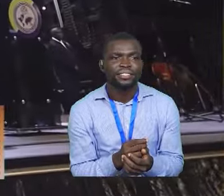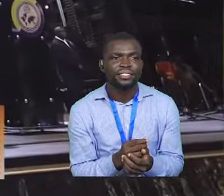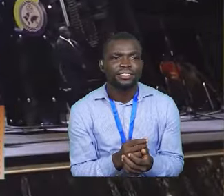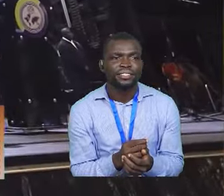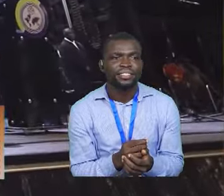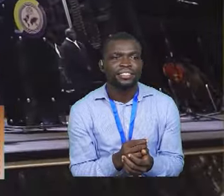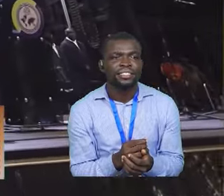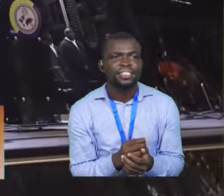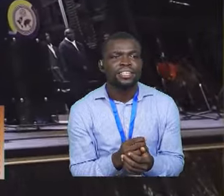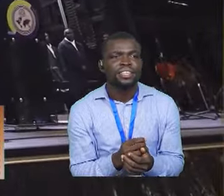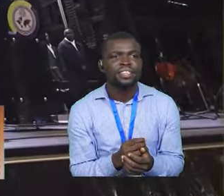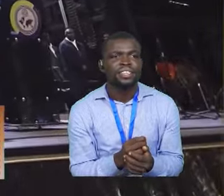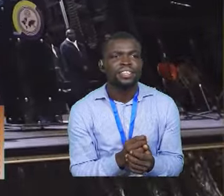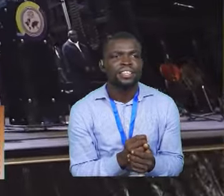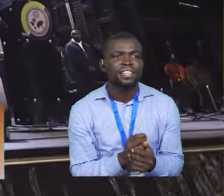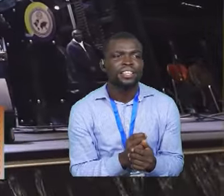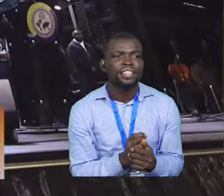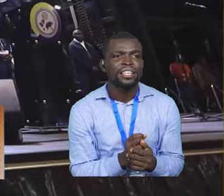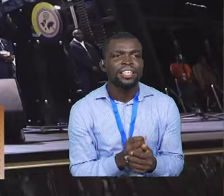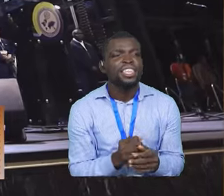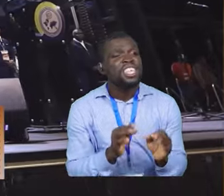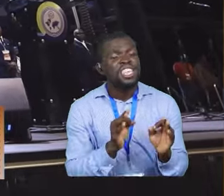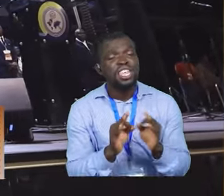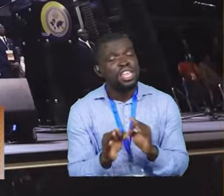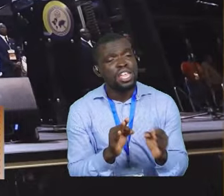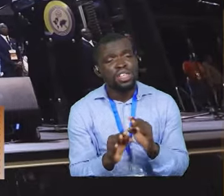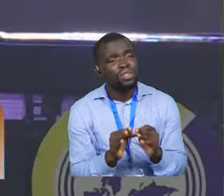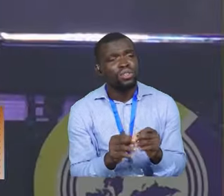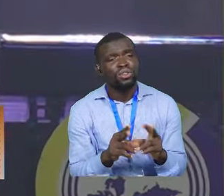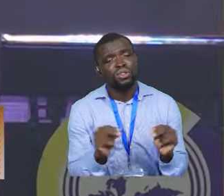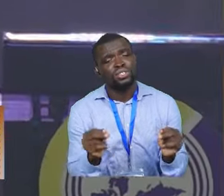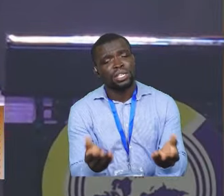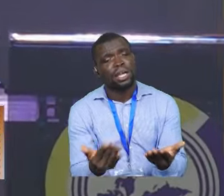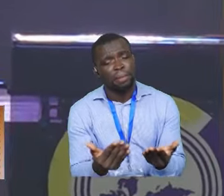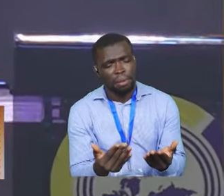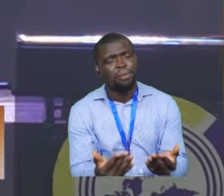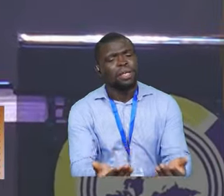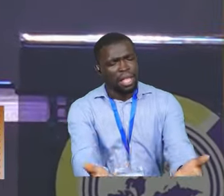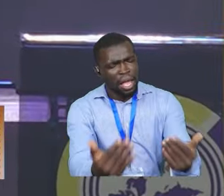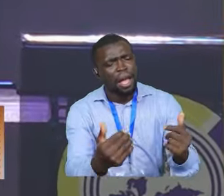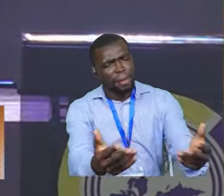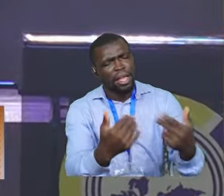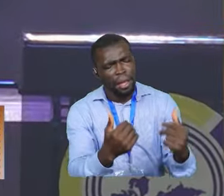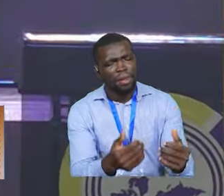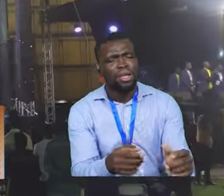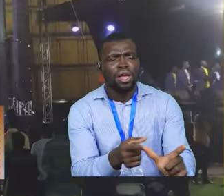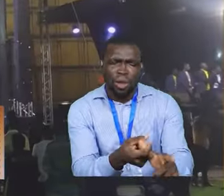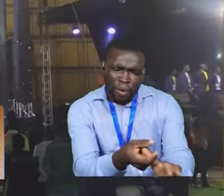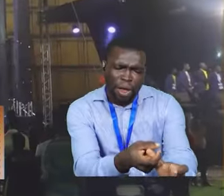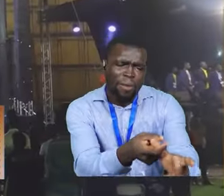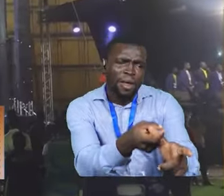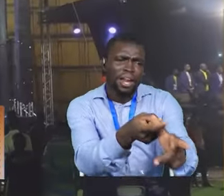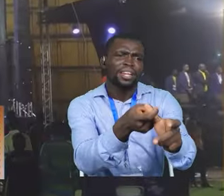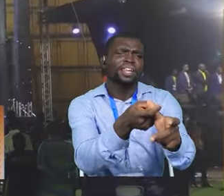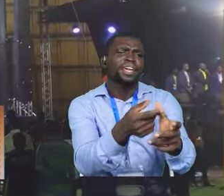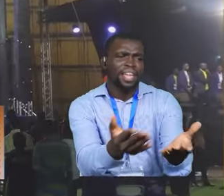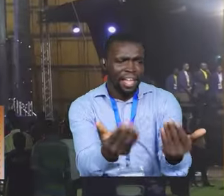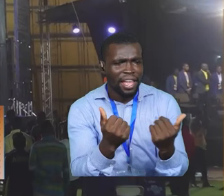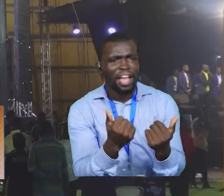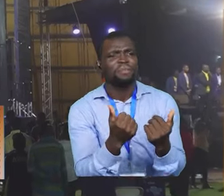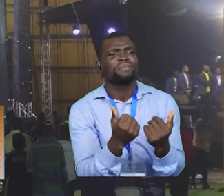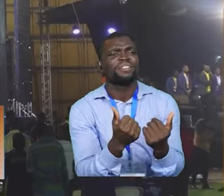please, if anyone is still yet to come, rush to this place,